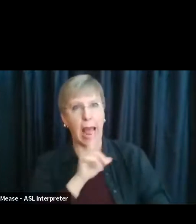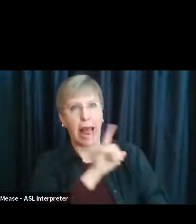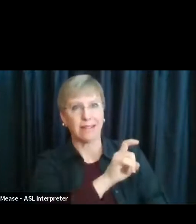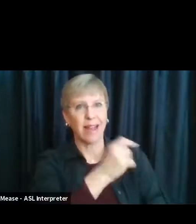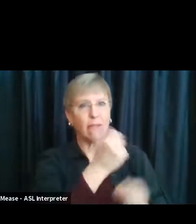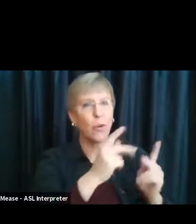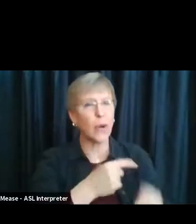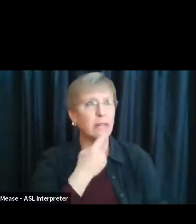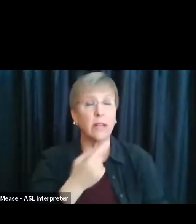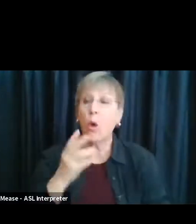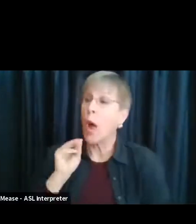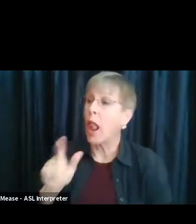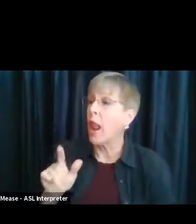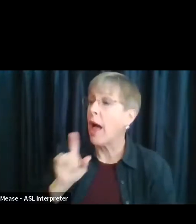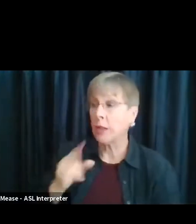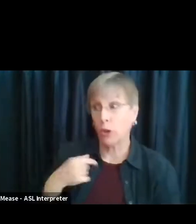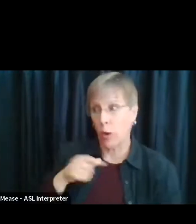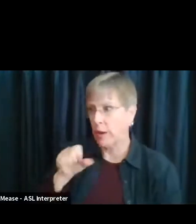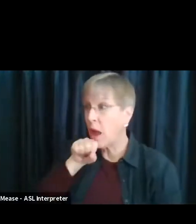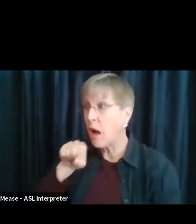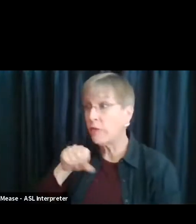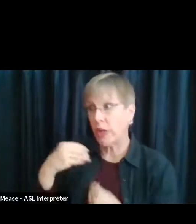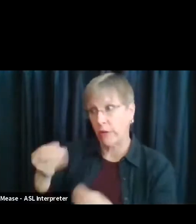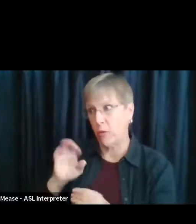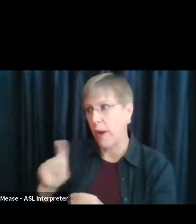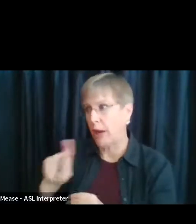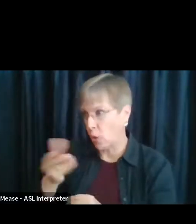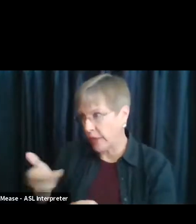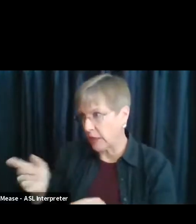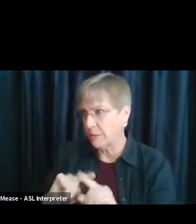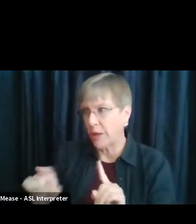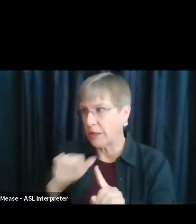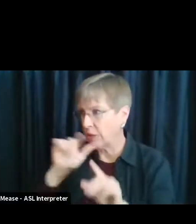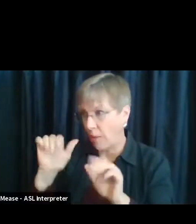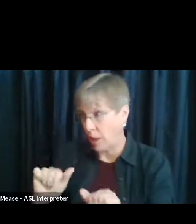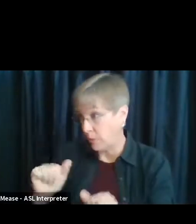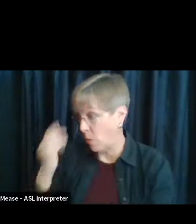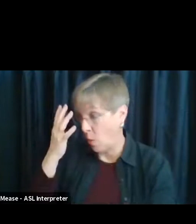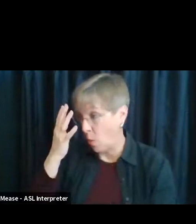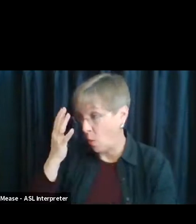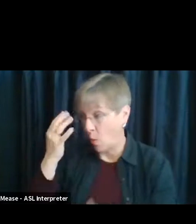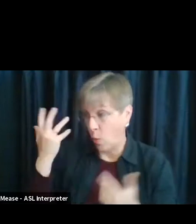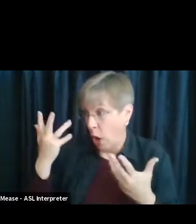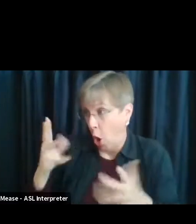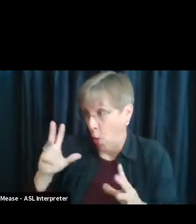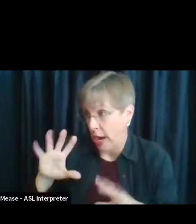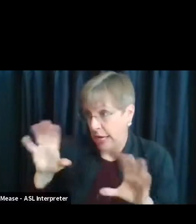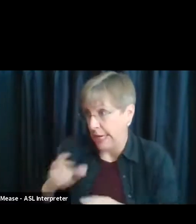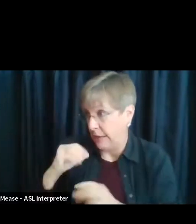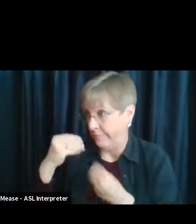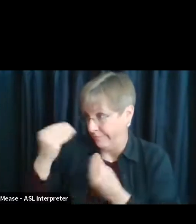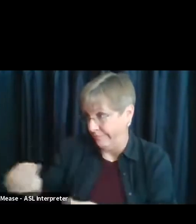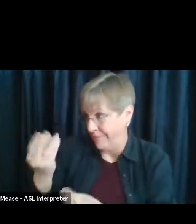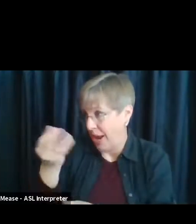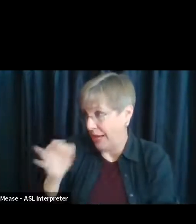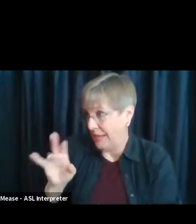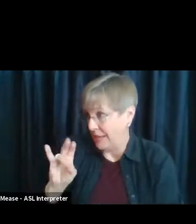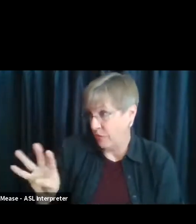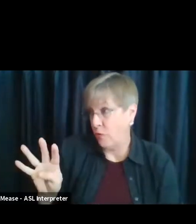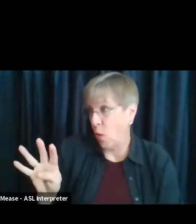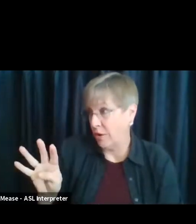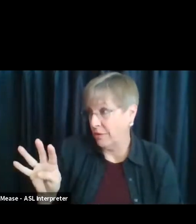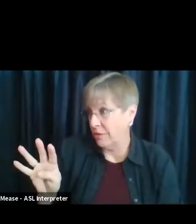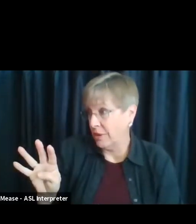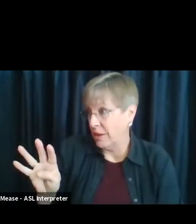us, well, actually, we would love to give you back your object, but it's not possible because, you know, we already did in 1974. And even